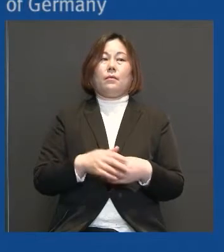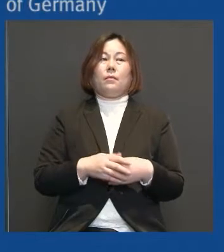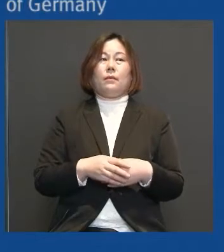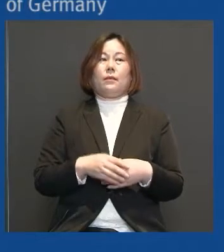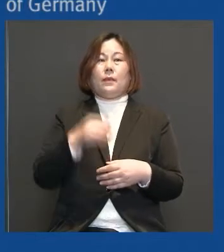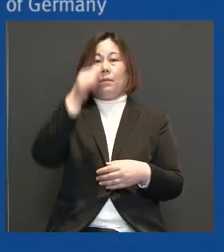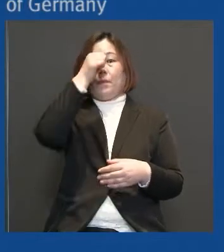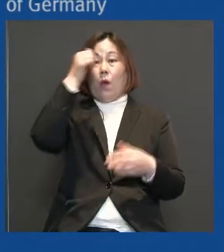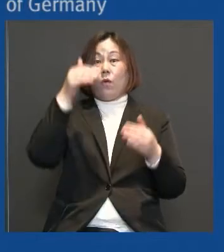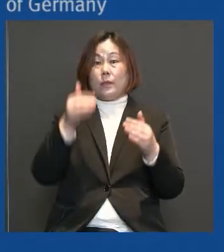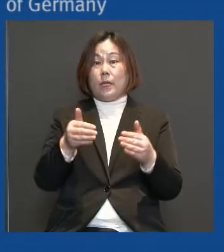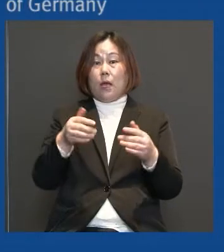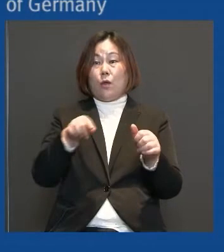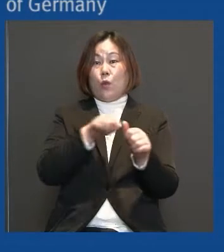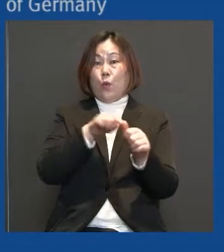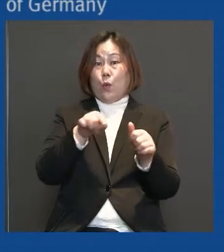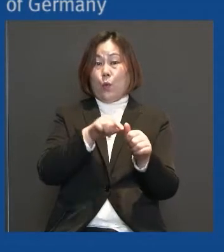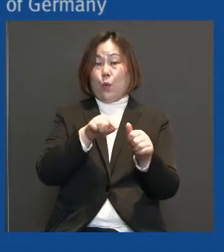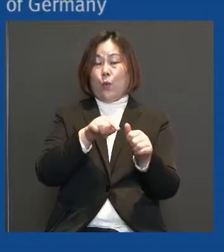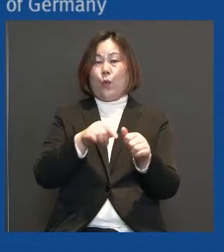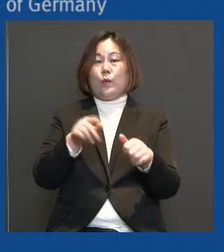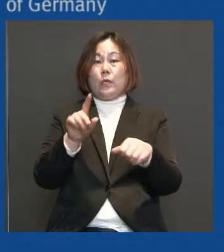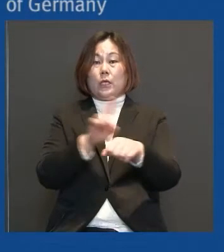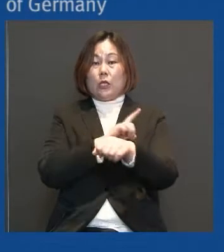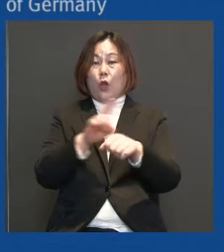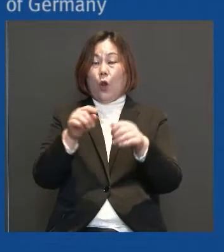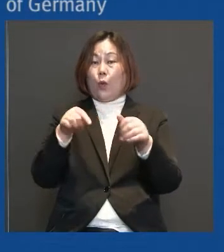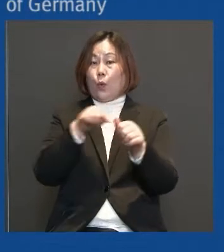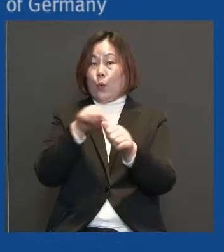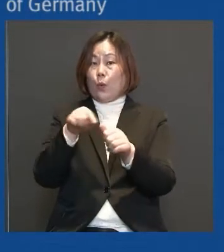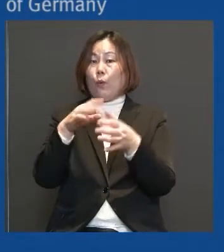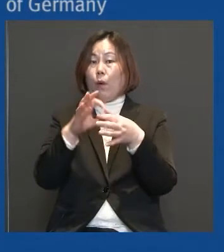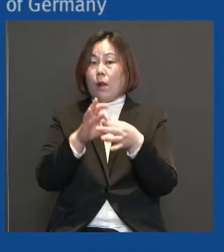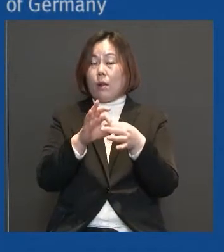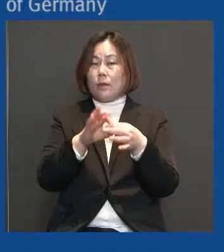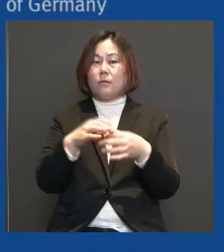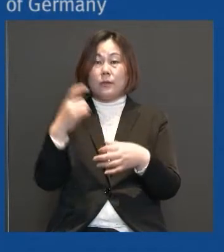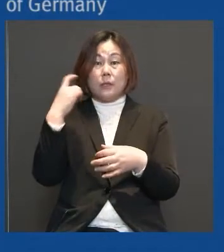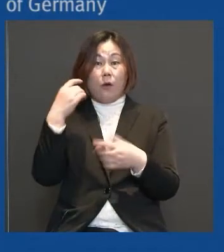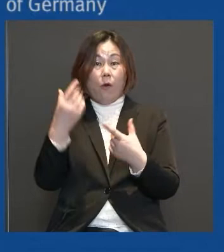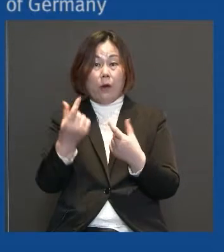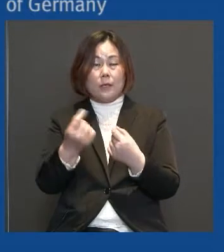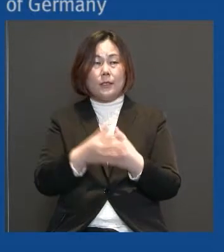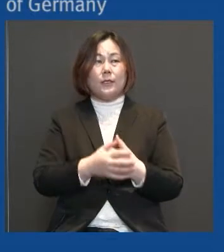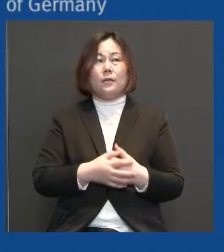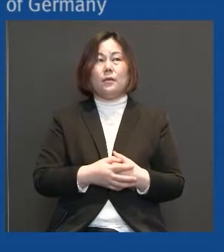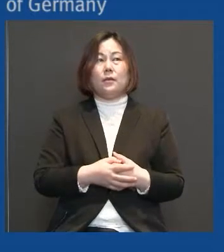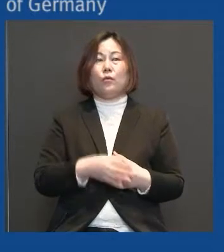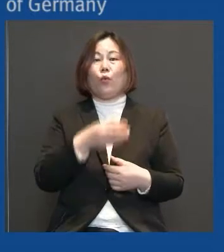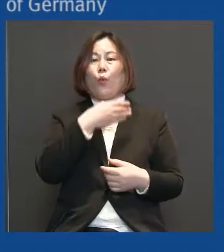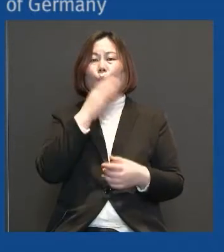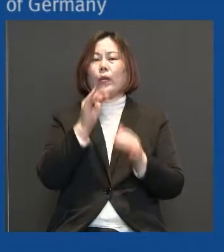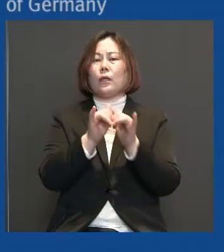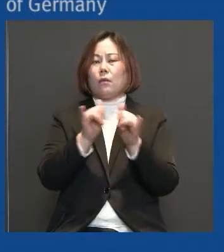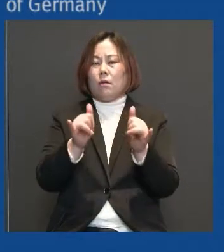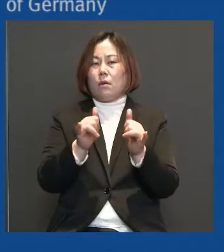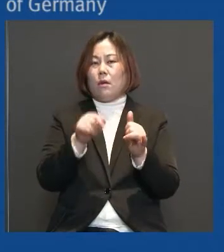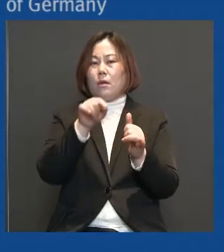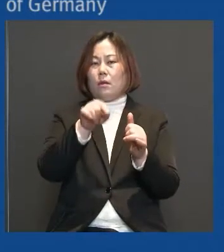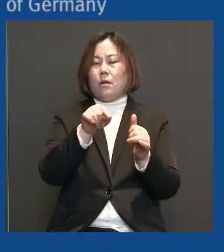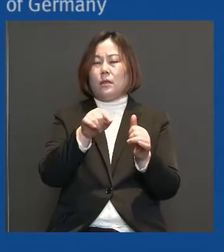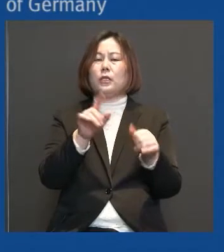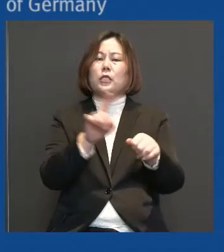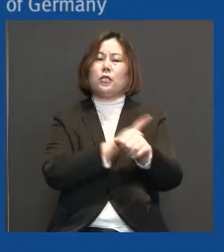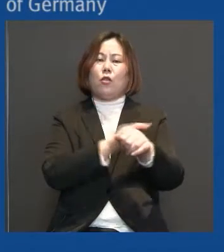and how important it is that elderly people will be provided access and the skills to join the social or the